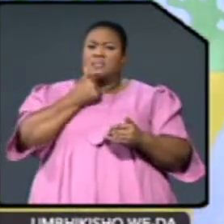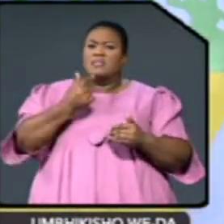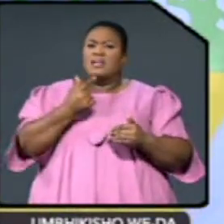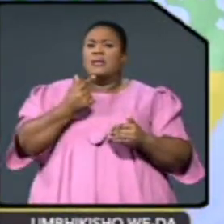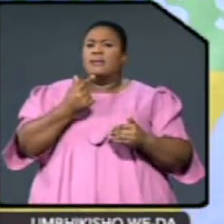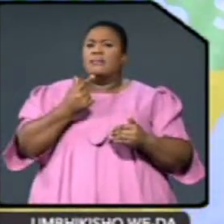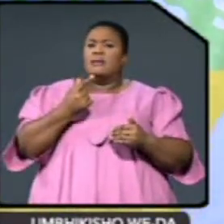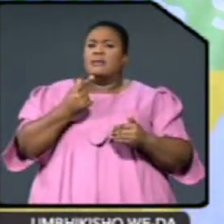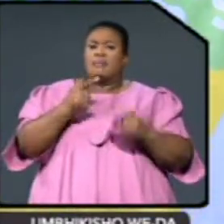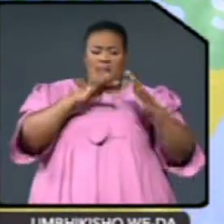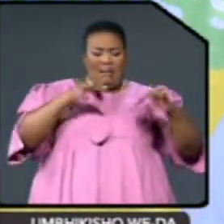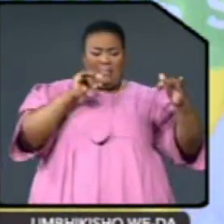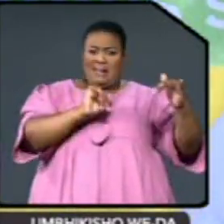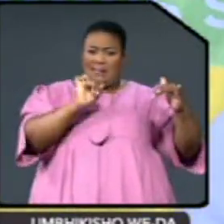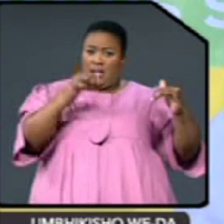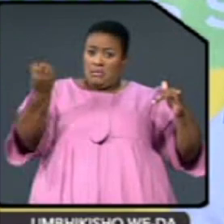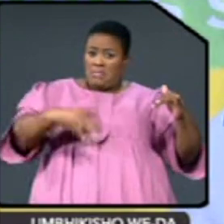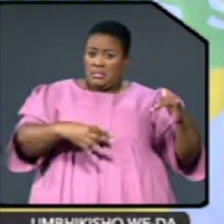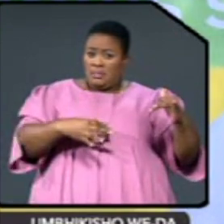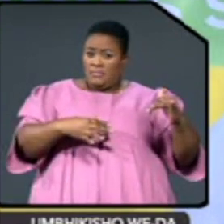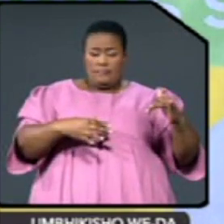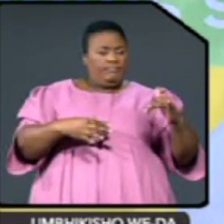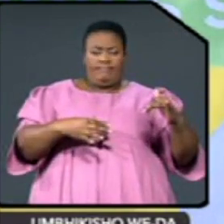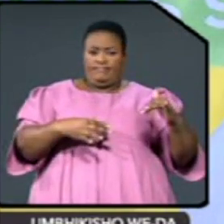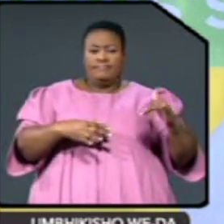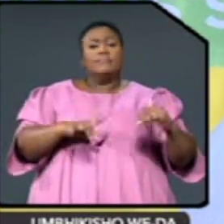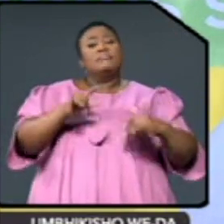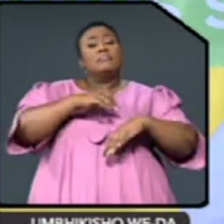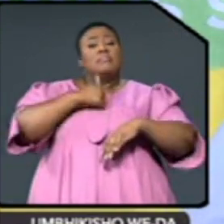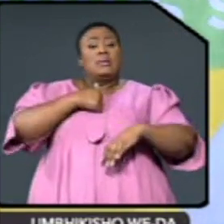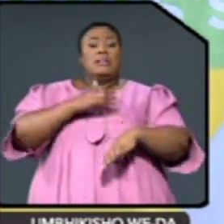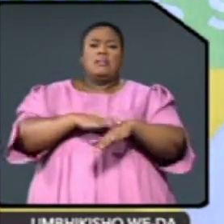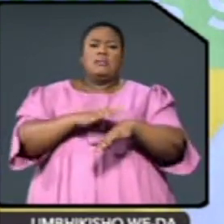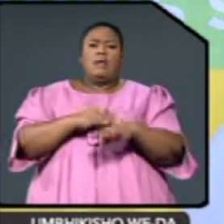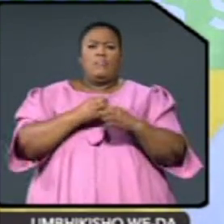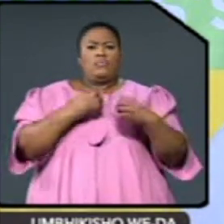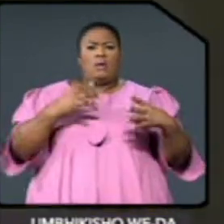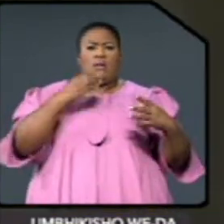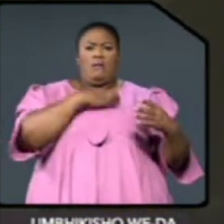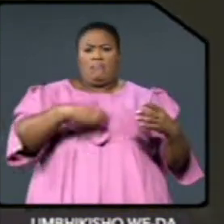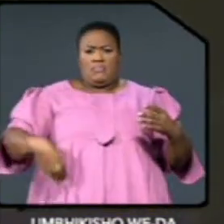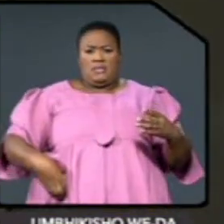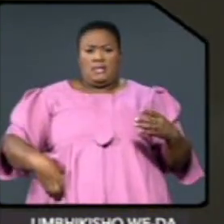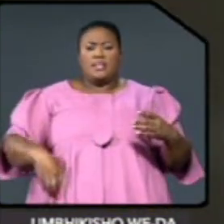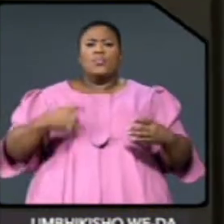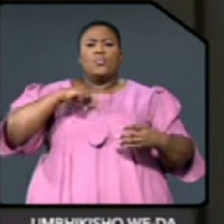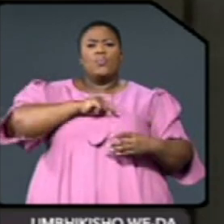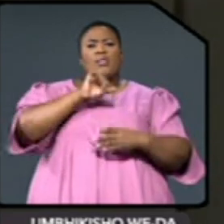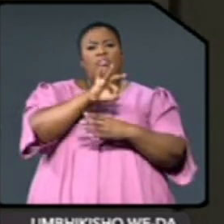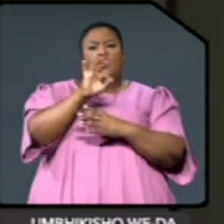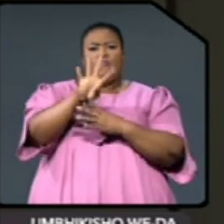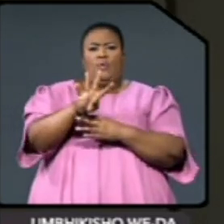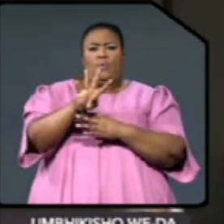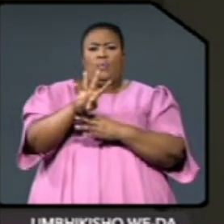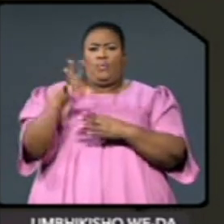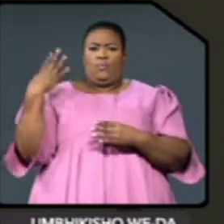did explain when I became president, we had 34 ministries. I reduced